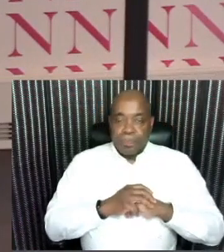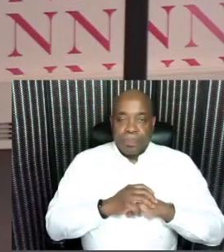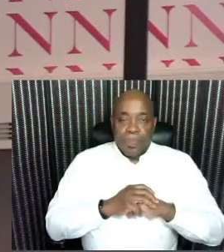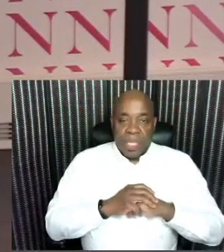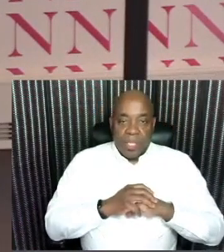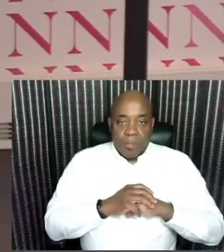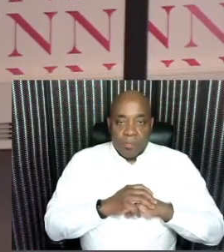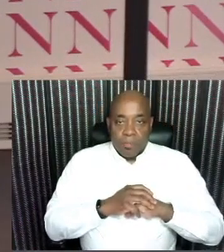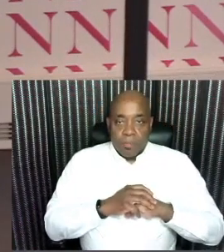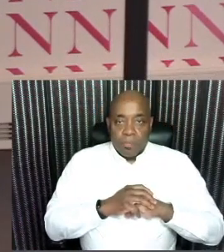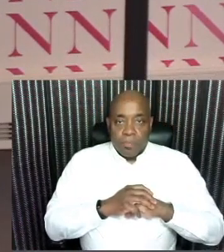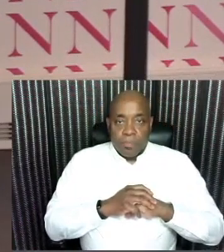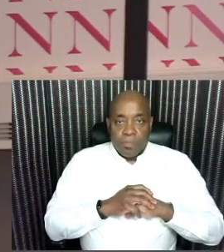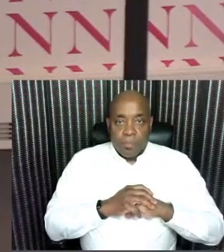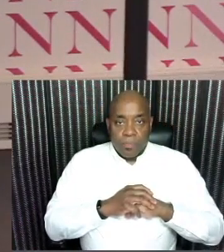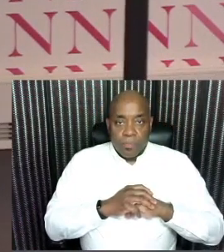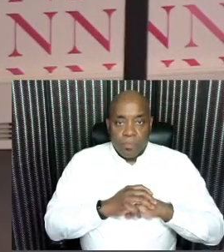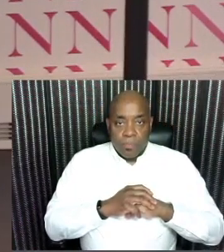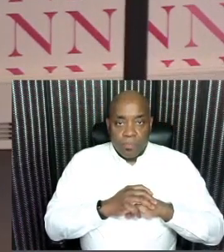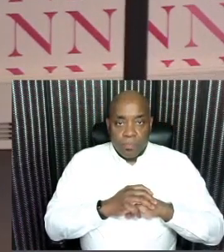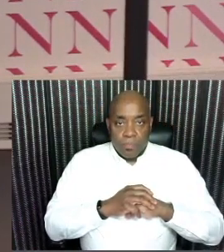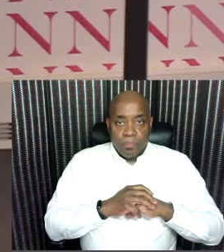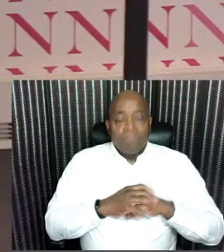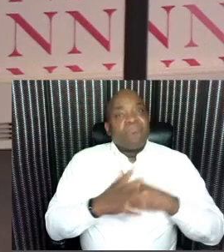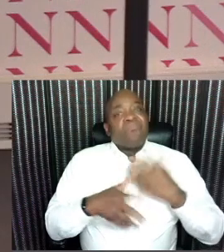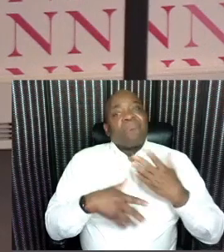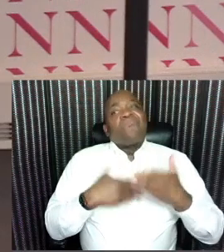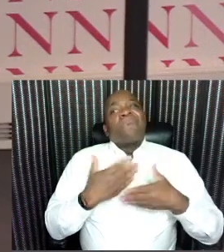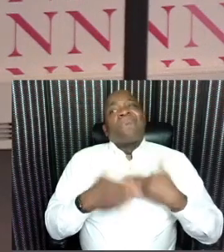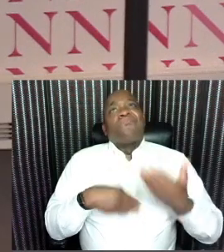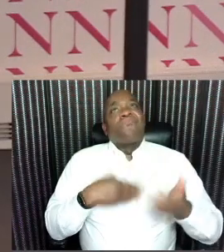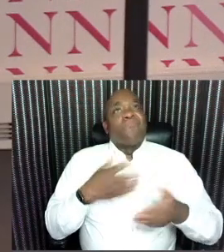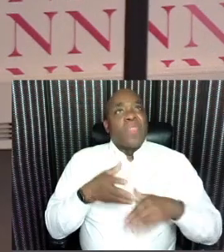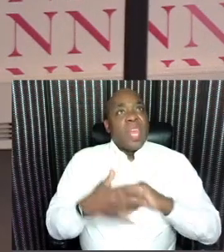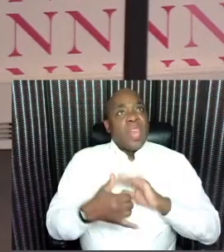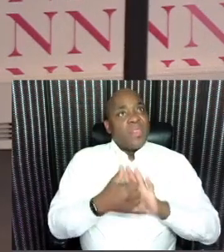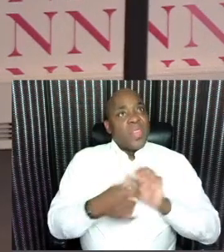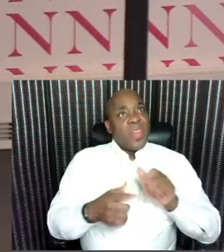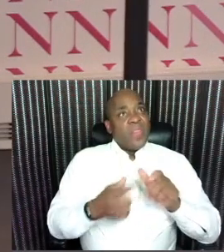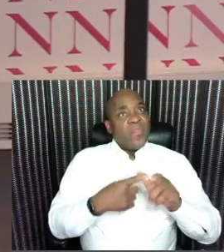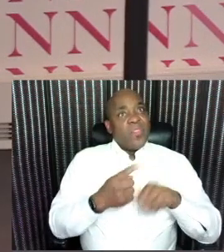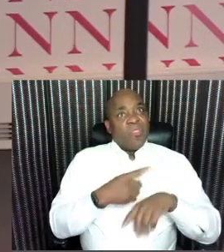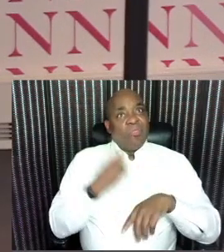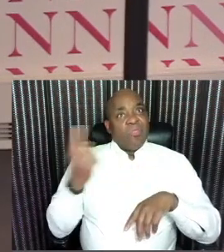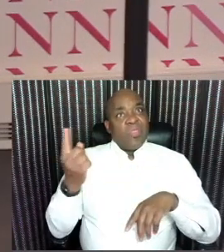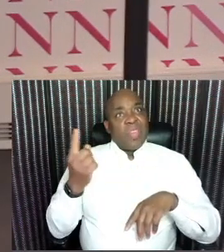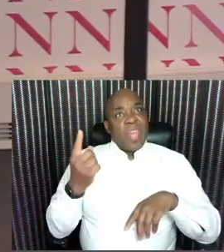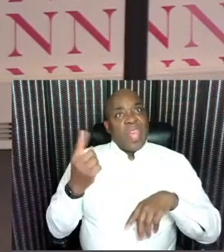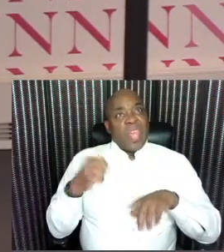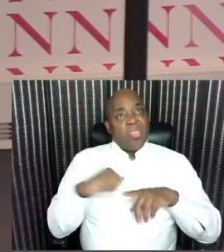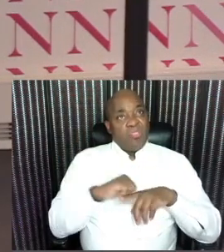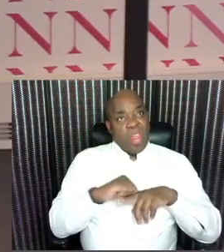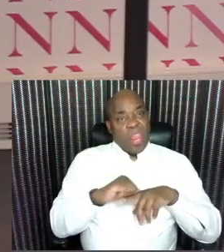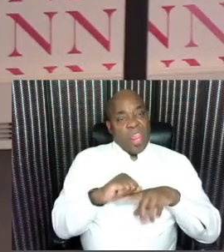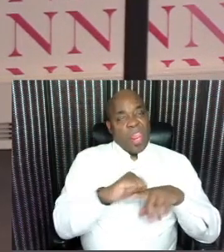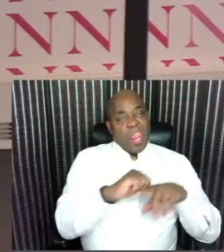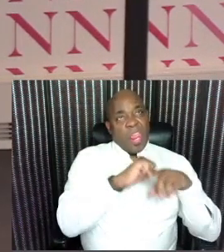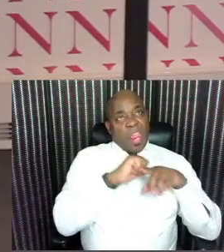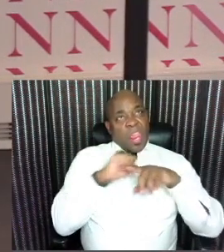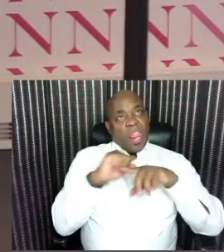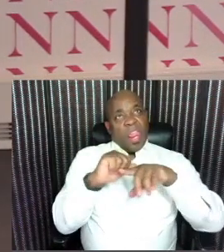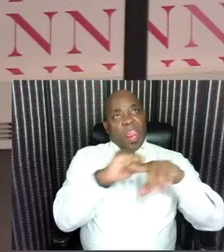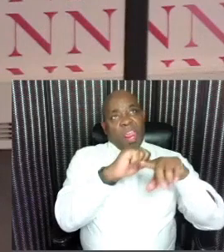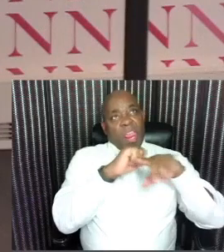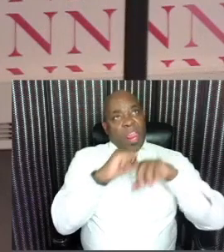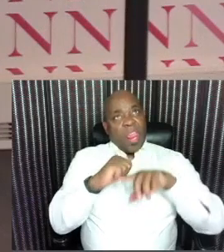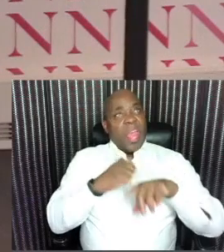And then, you know, after that first thing, in some training, like, I always would do